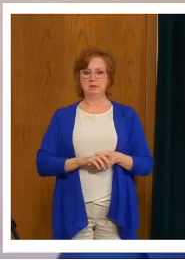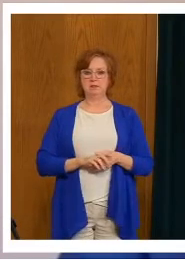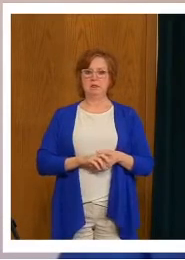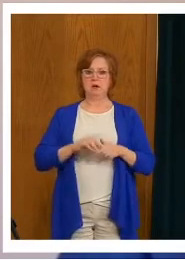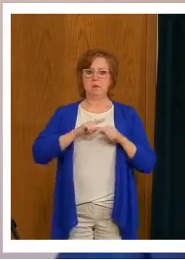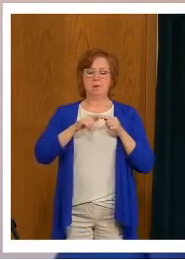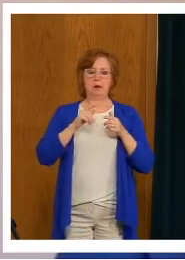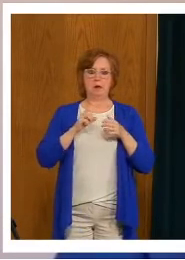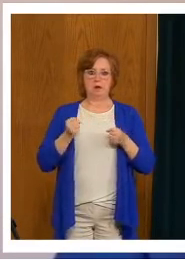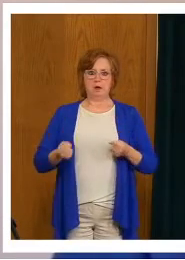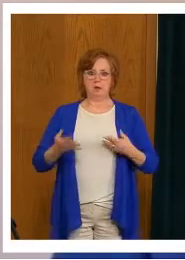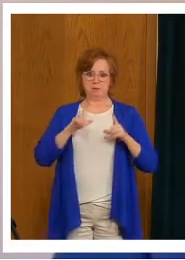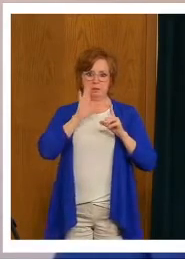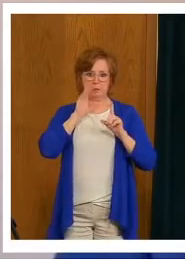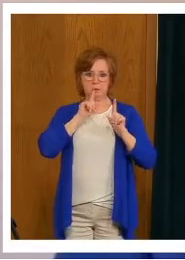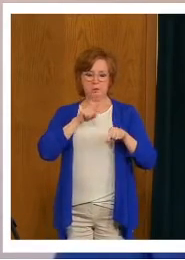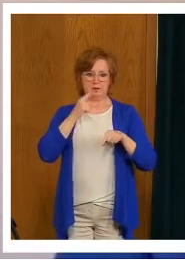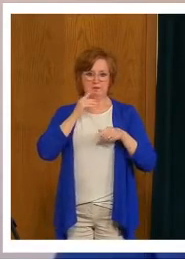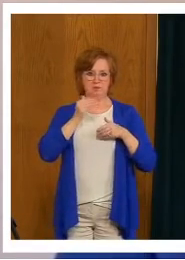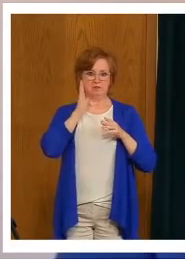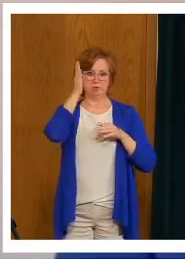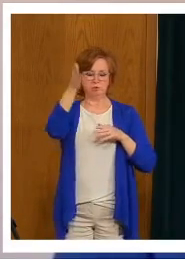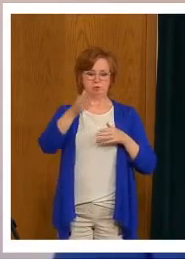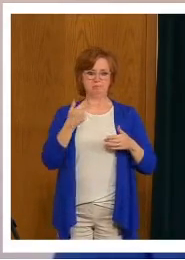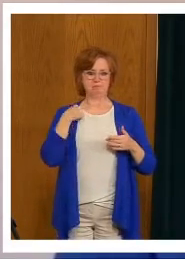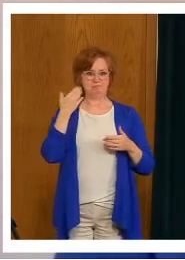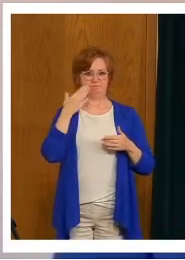future. We do know that